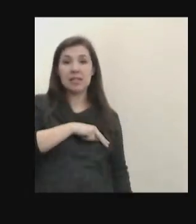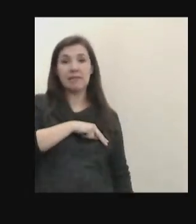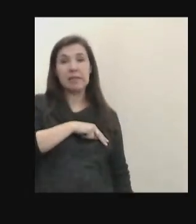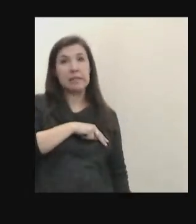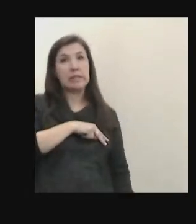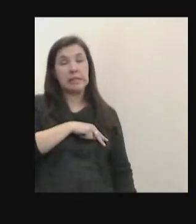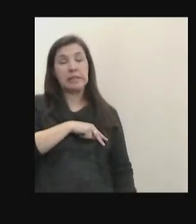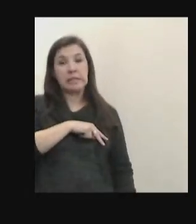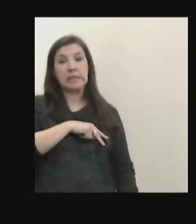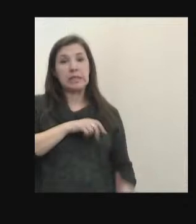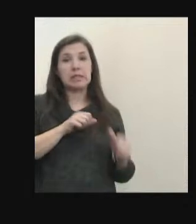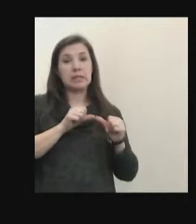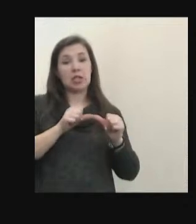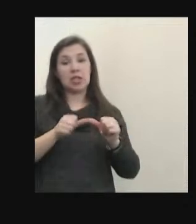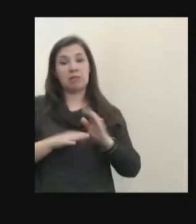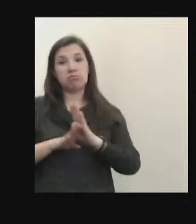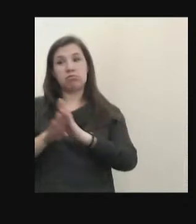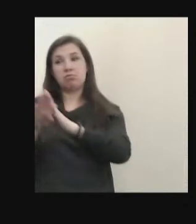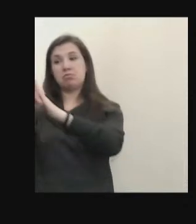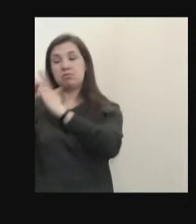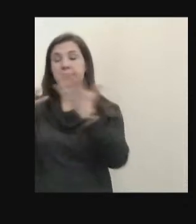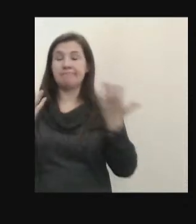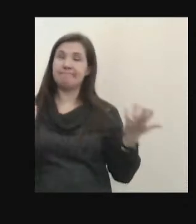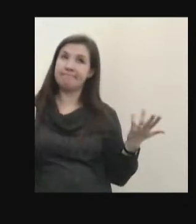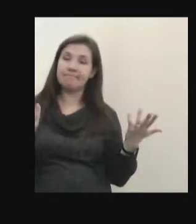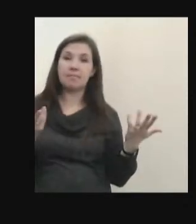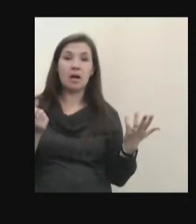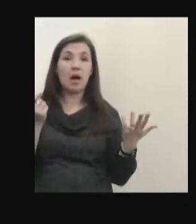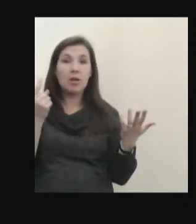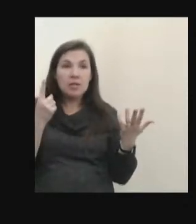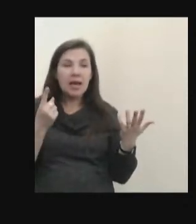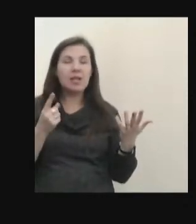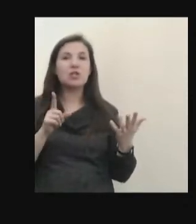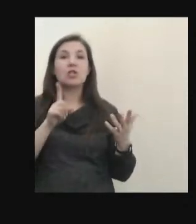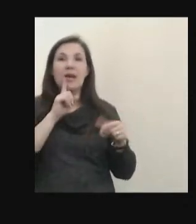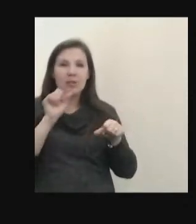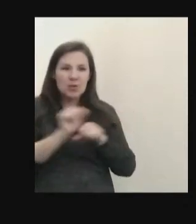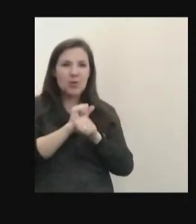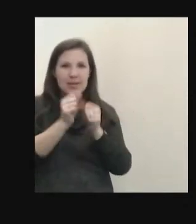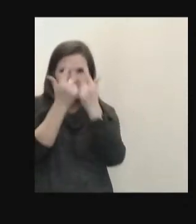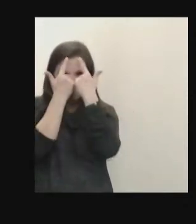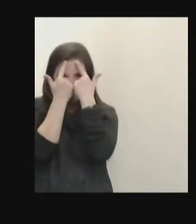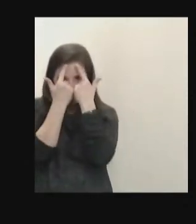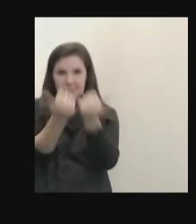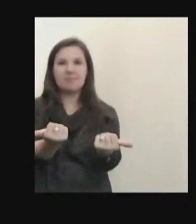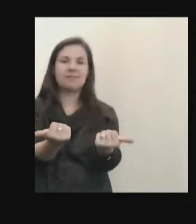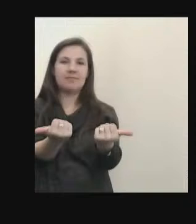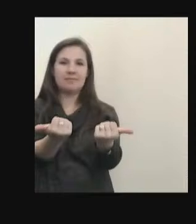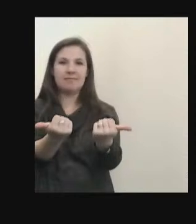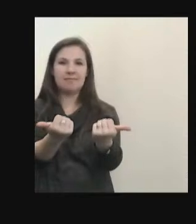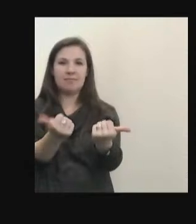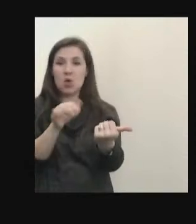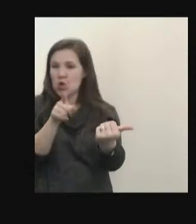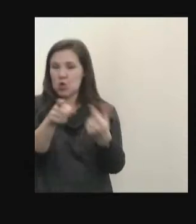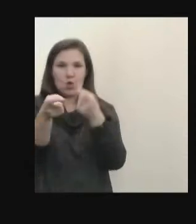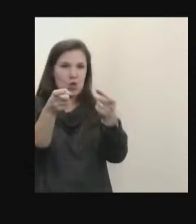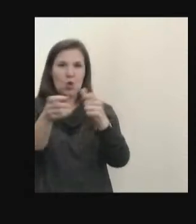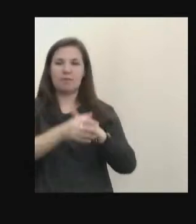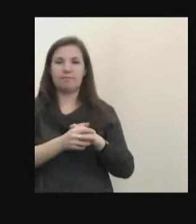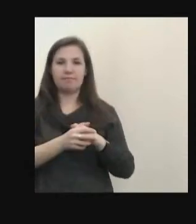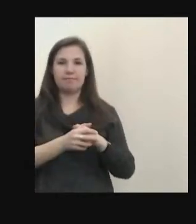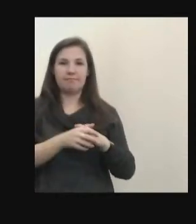continuation for some time. And I just want people to understand it's in their hands. It really is in the public's hands. If we act